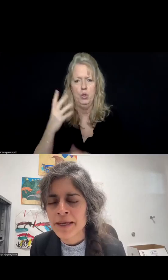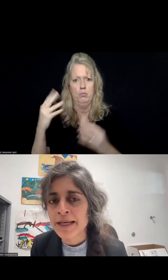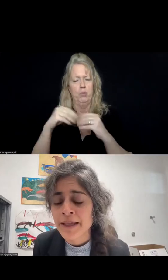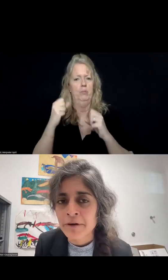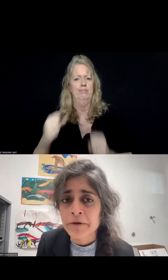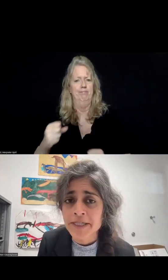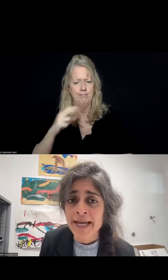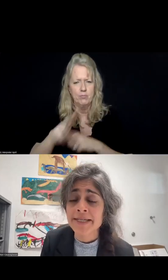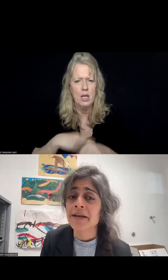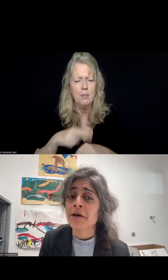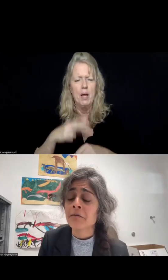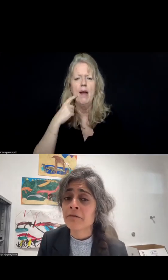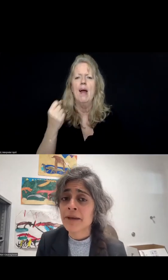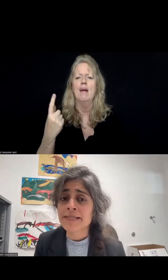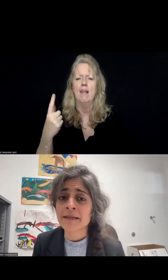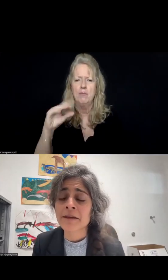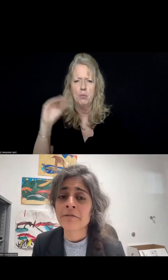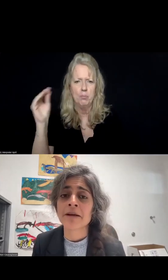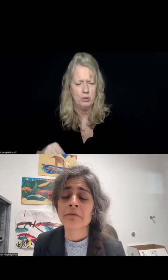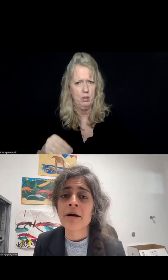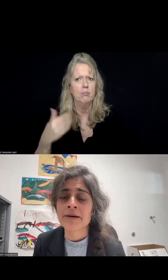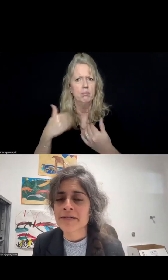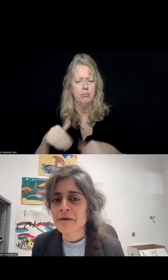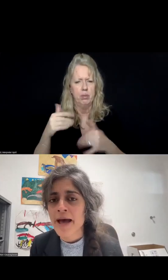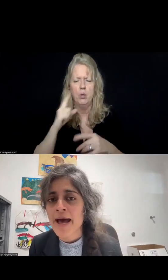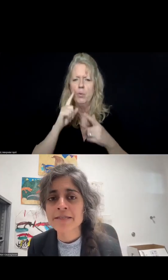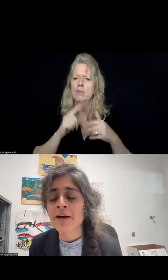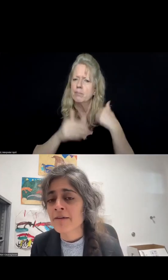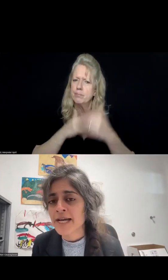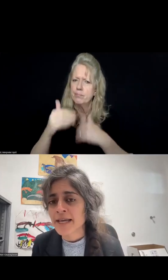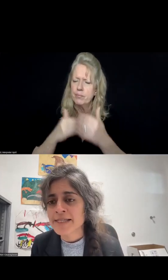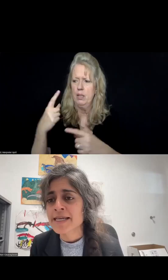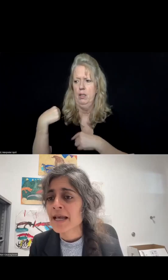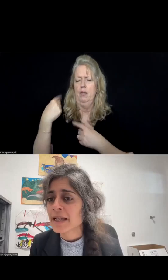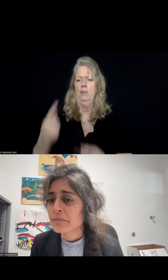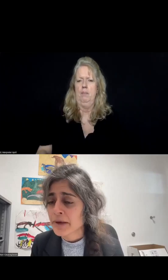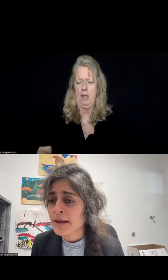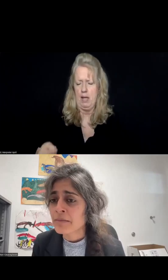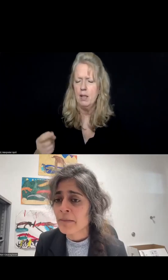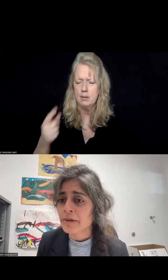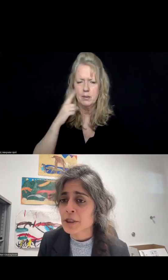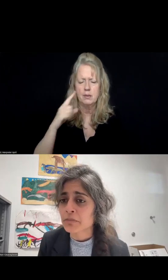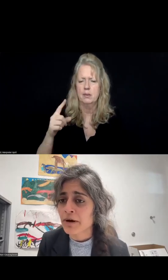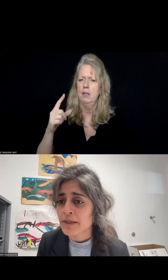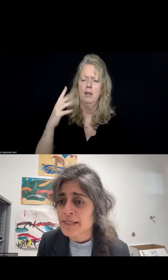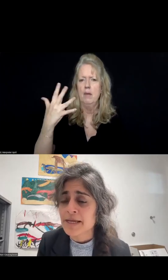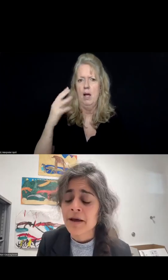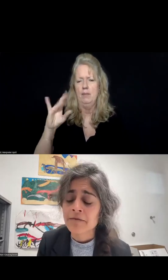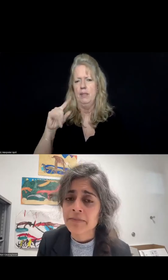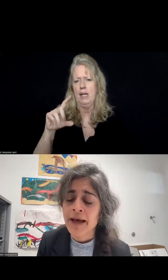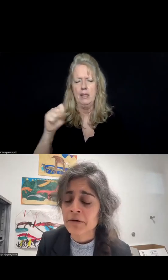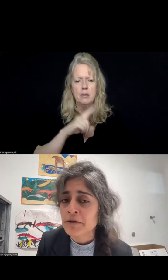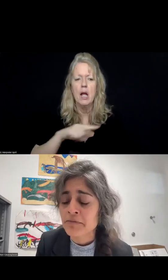nationally being at 11%. We've made significant progress in the past 5 decades in bringing the population